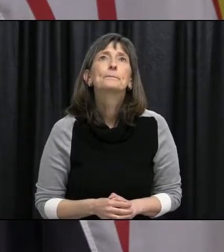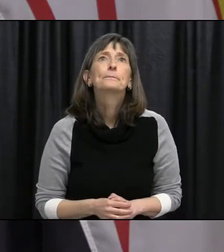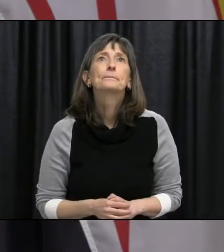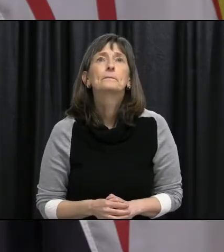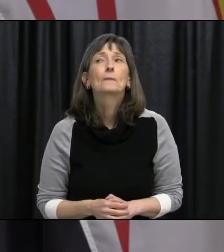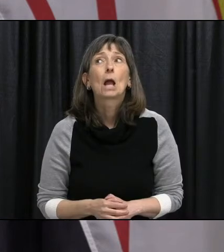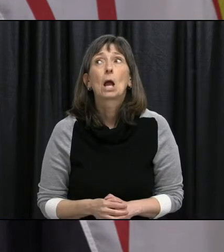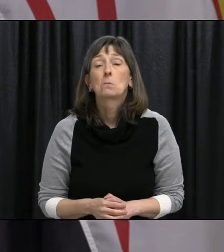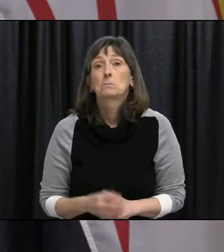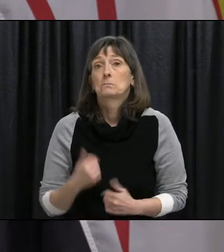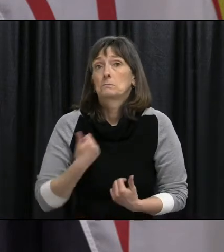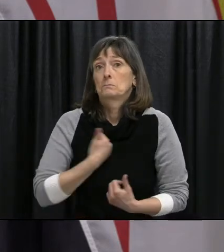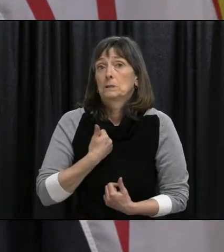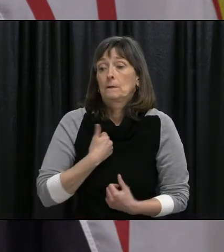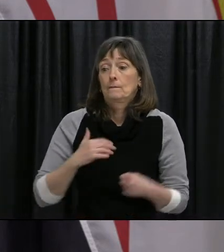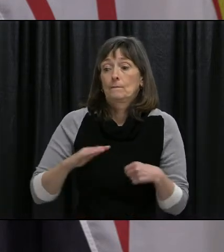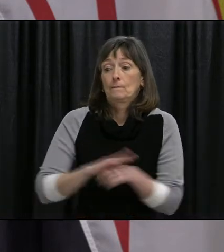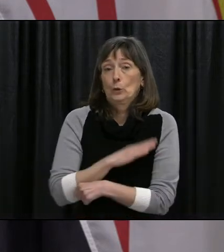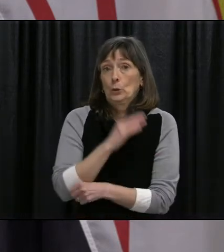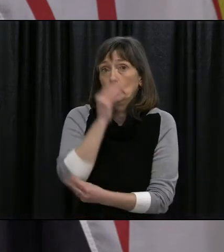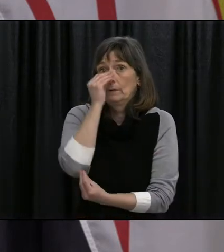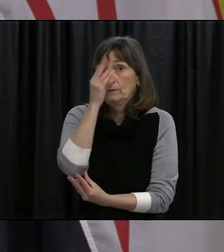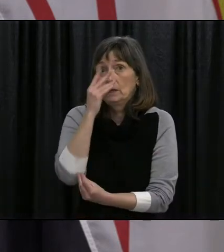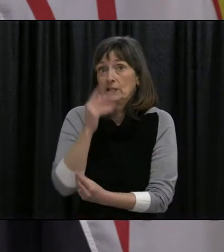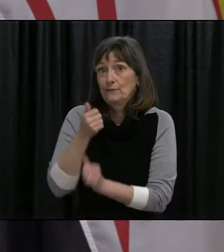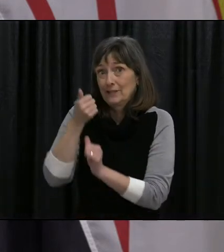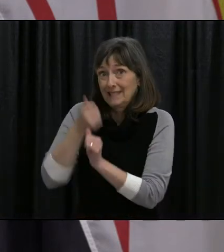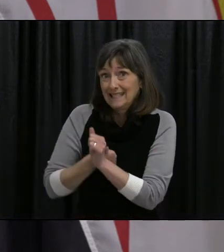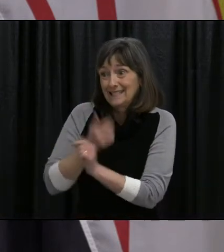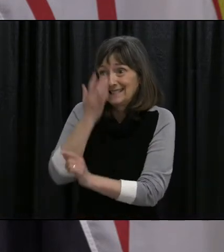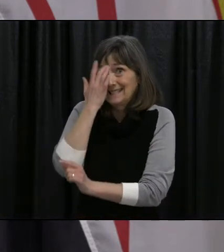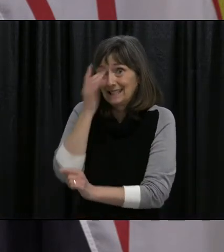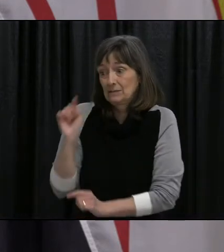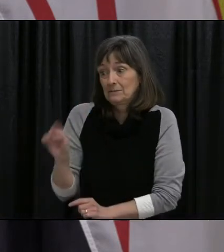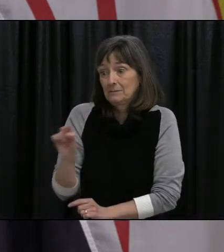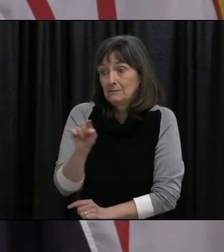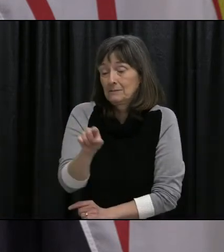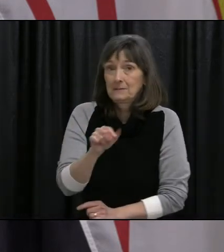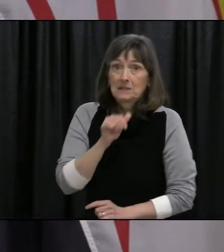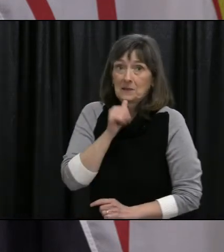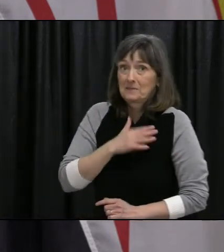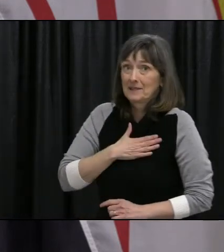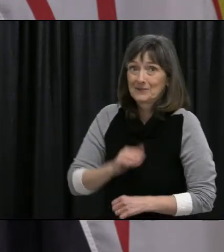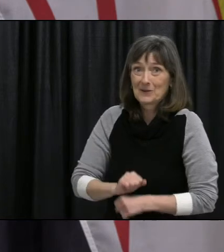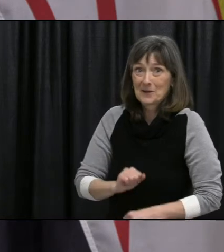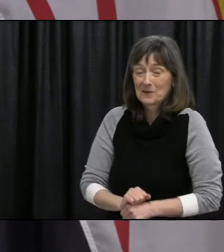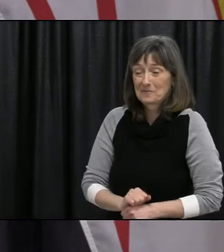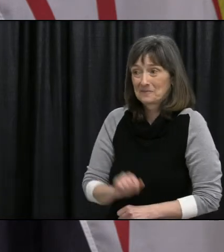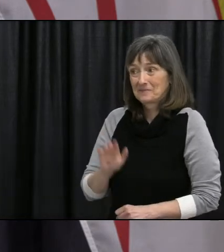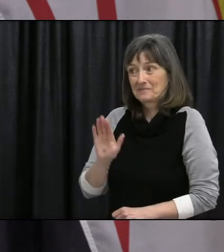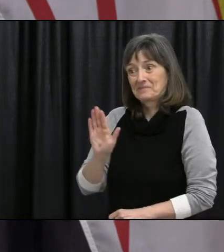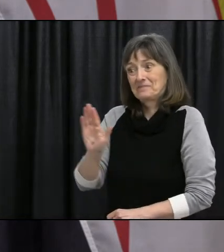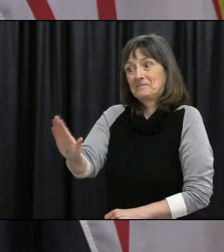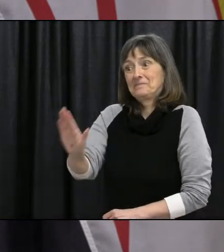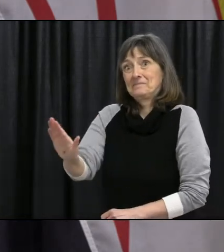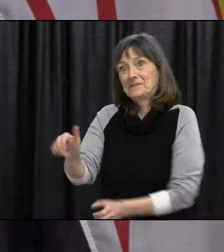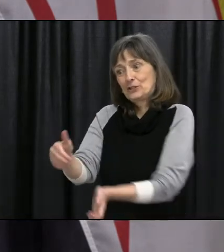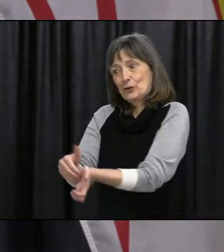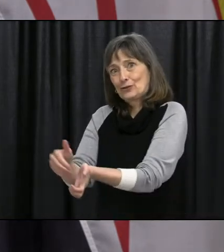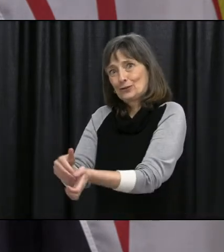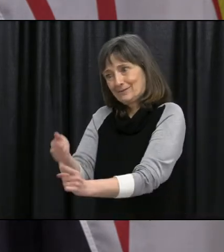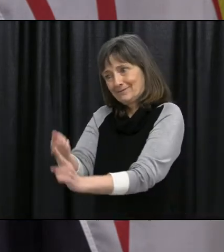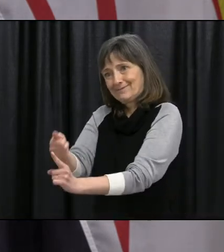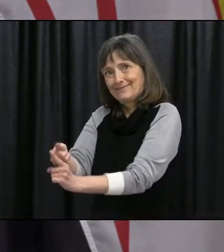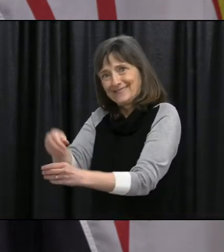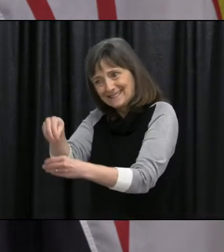I don't have information regarding each individual case. That's not really public health's job. That's the job of intensive care